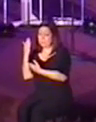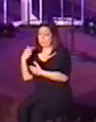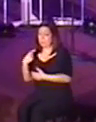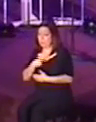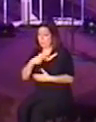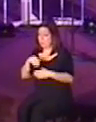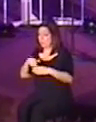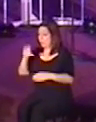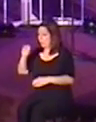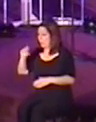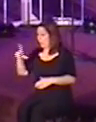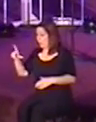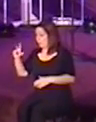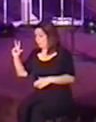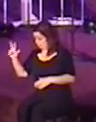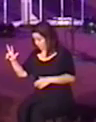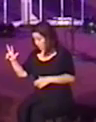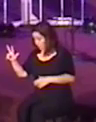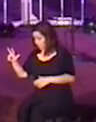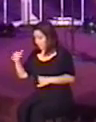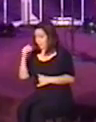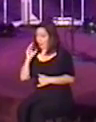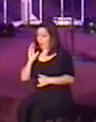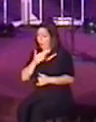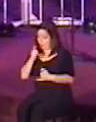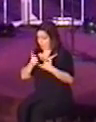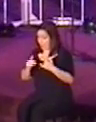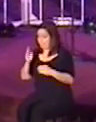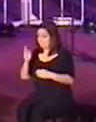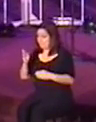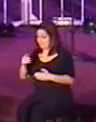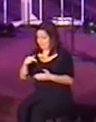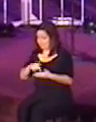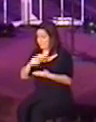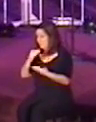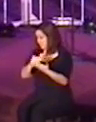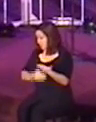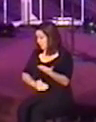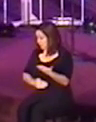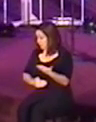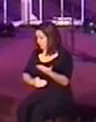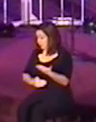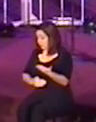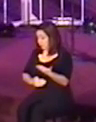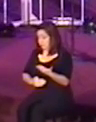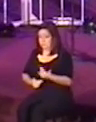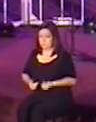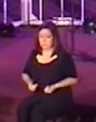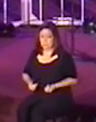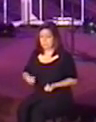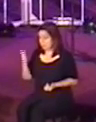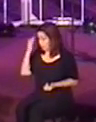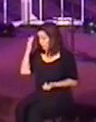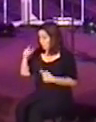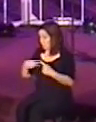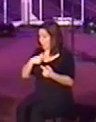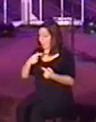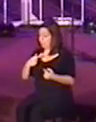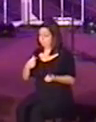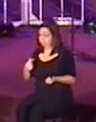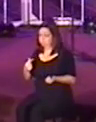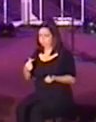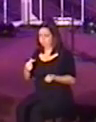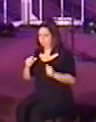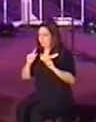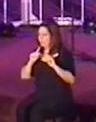We'll be in Colossians 3. This is going to be our final message in our Set Free series. You know,